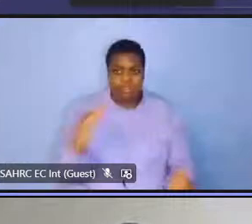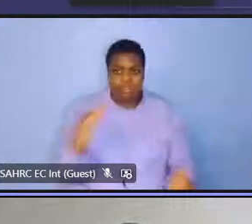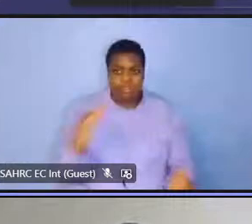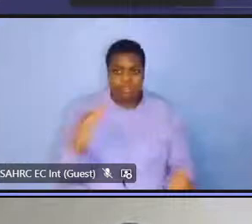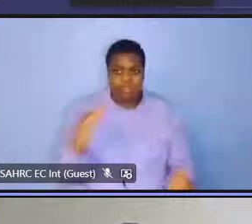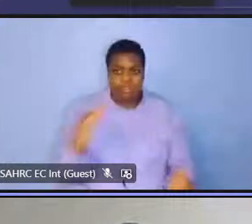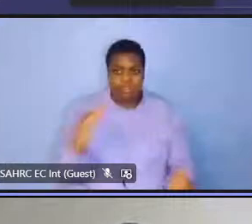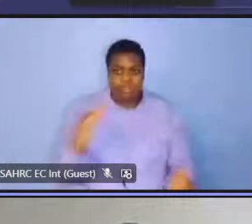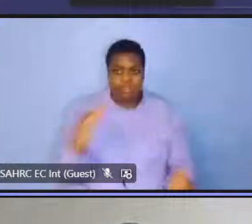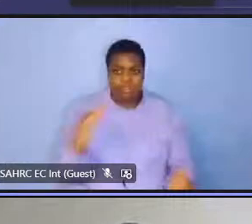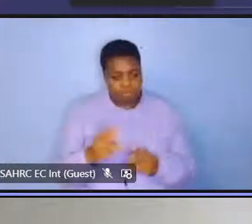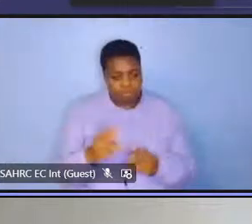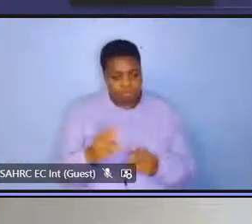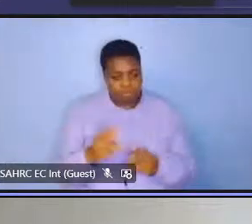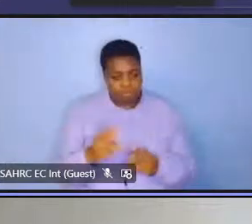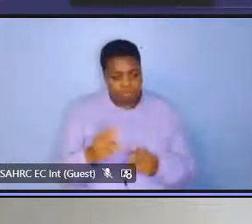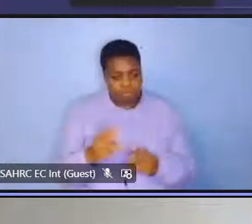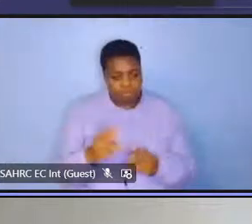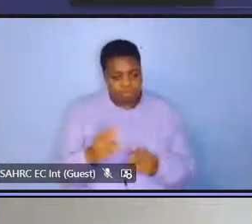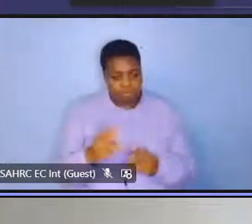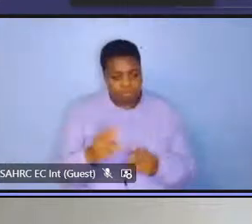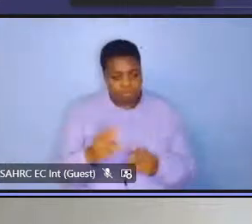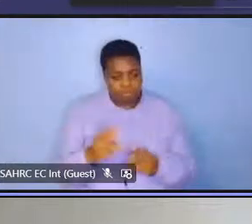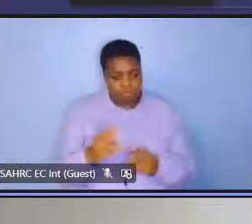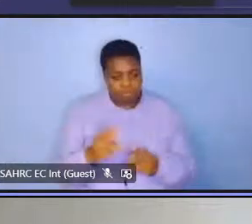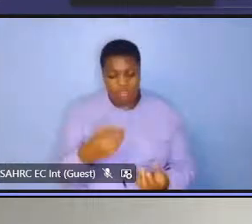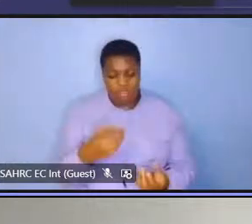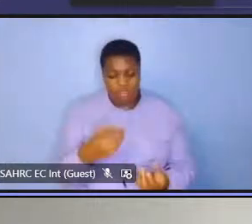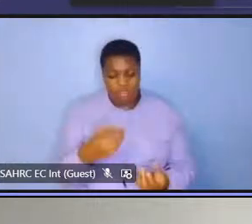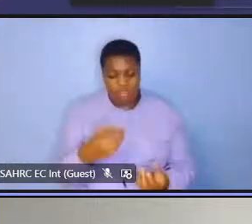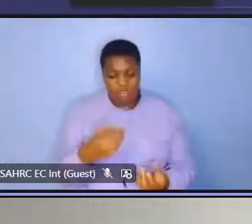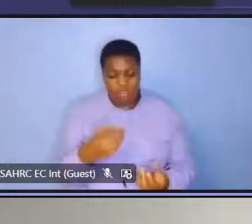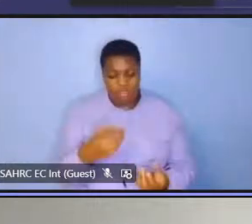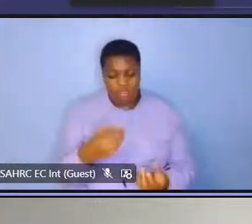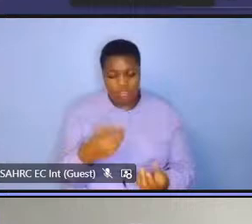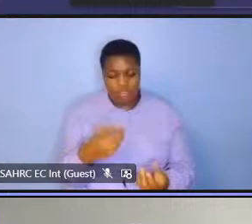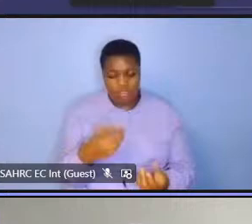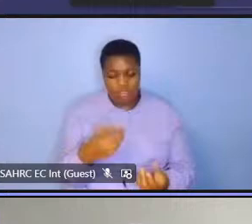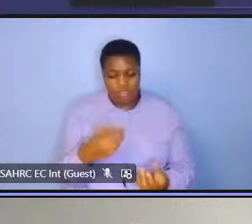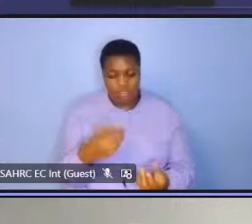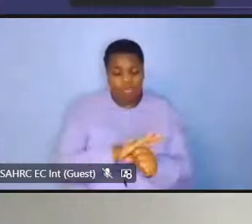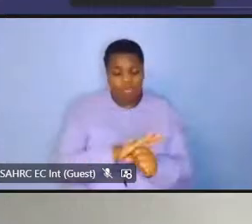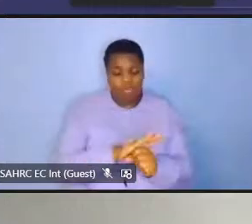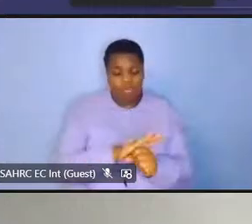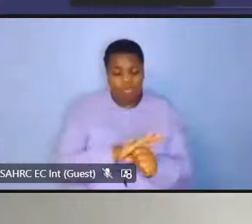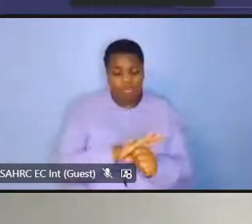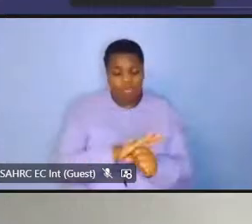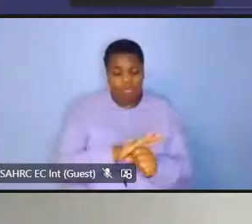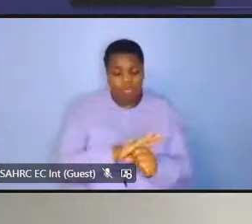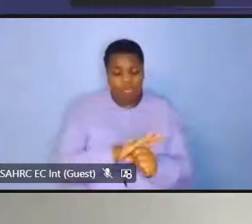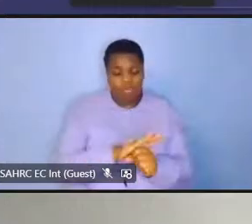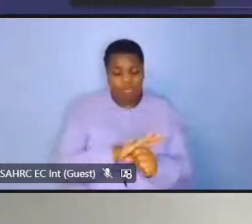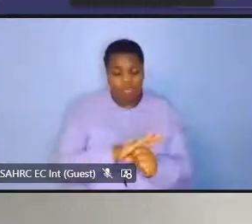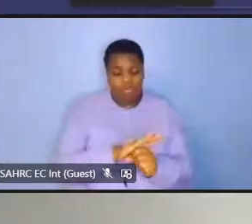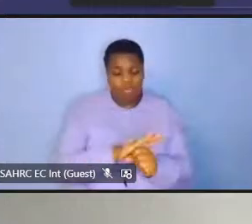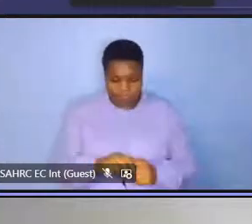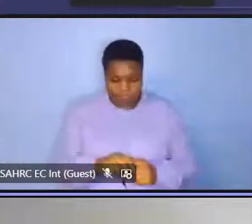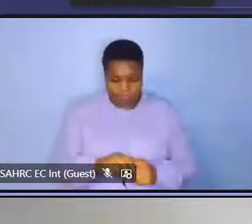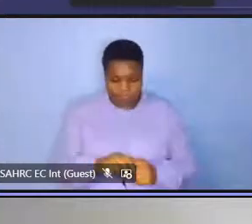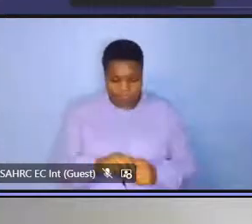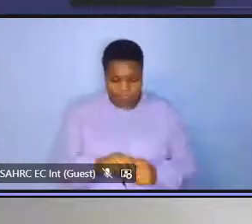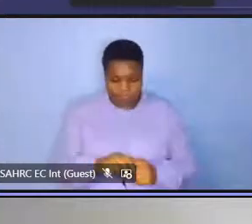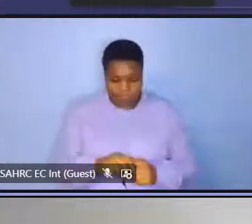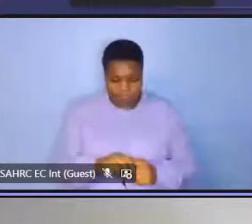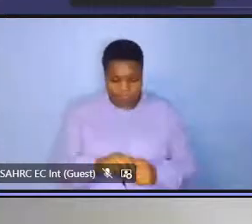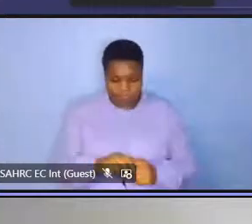learners, both from different backgrounds, regardless. And if you look into